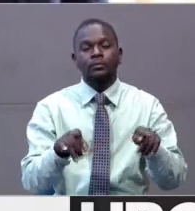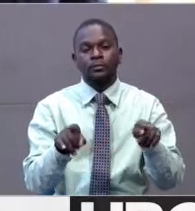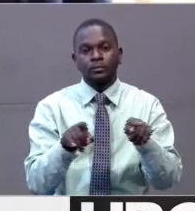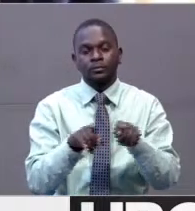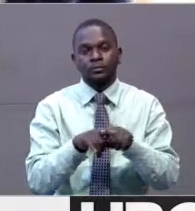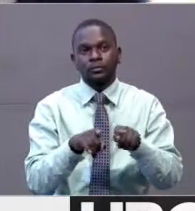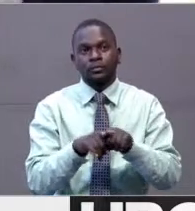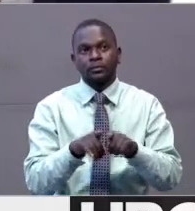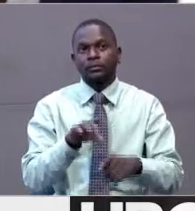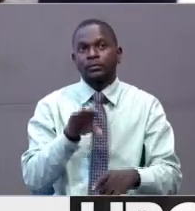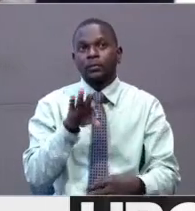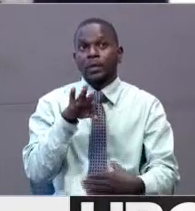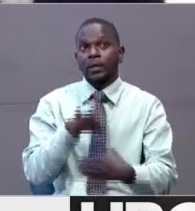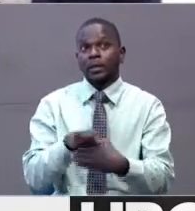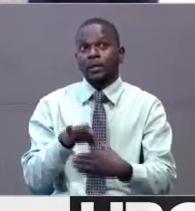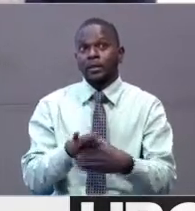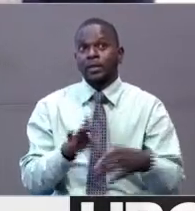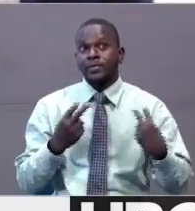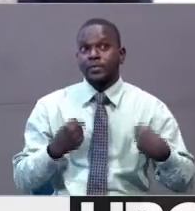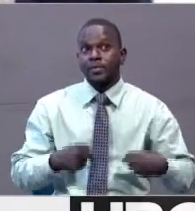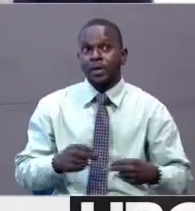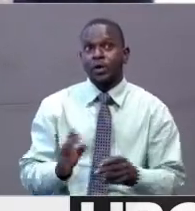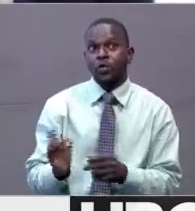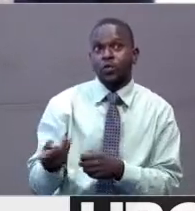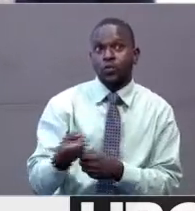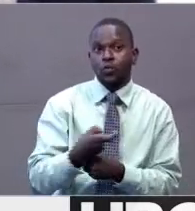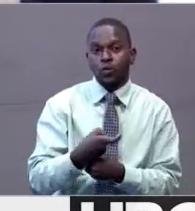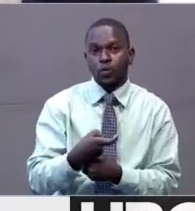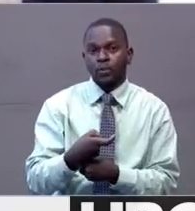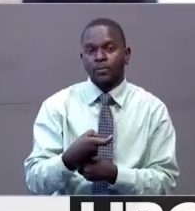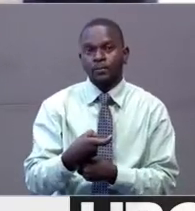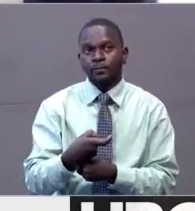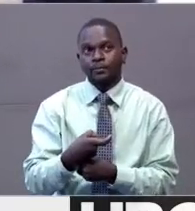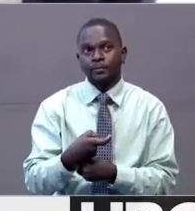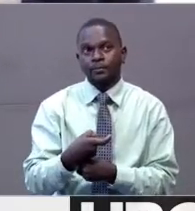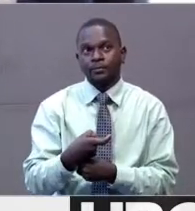the elected mayor of Gulu,